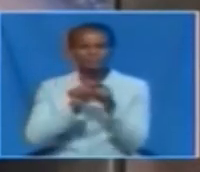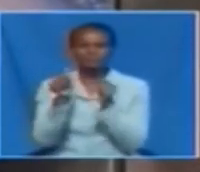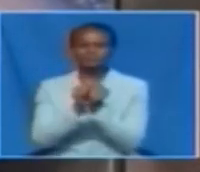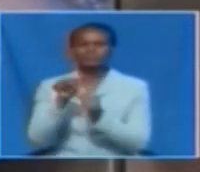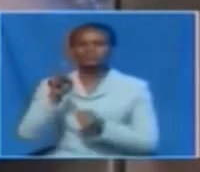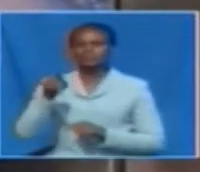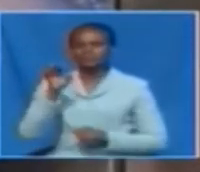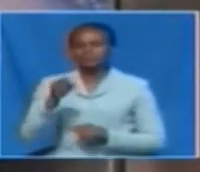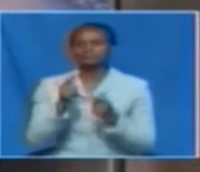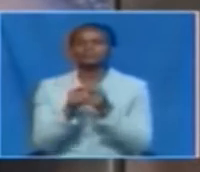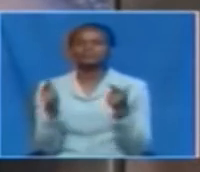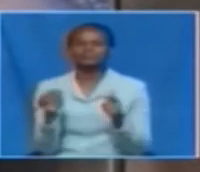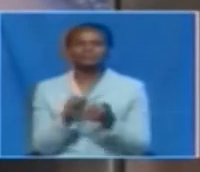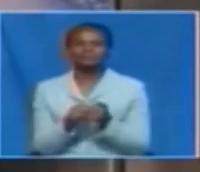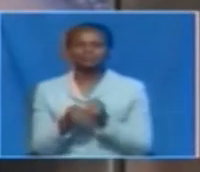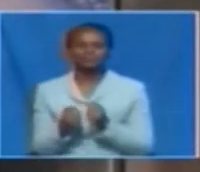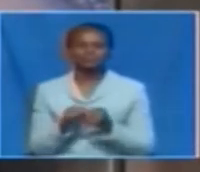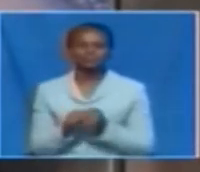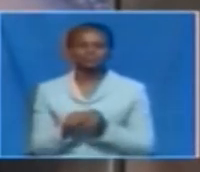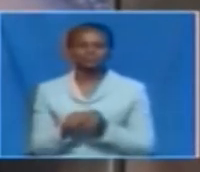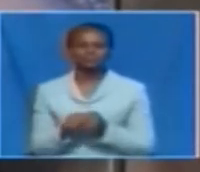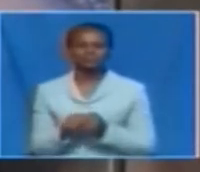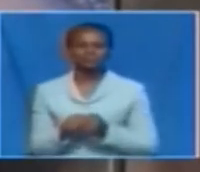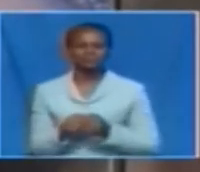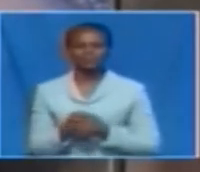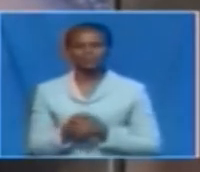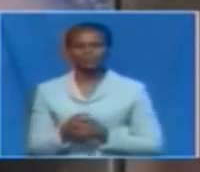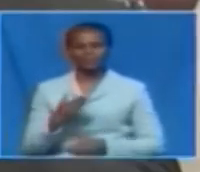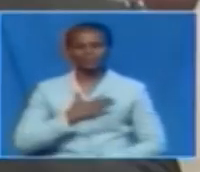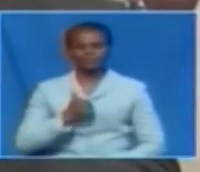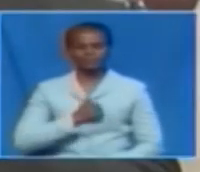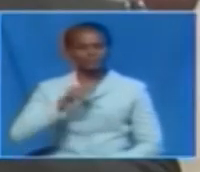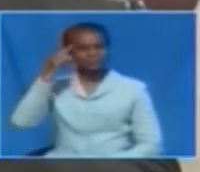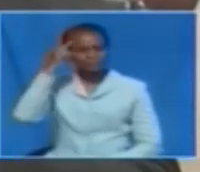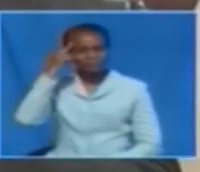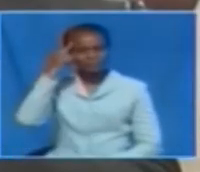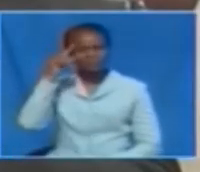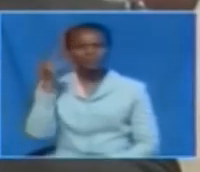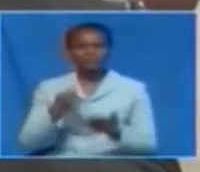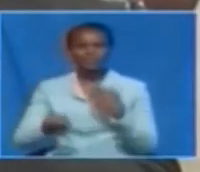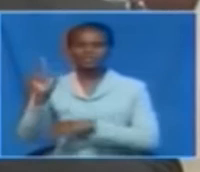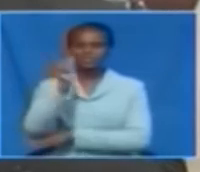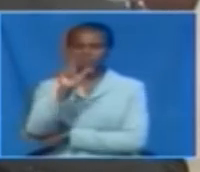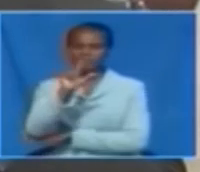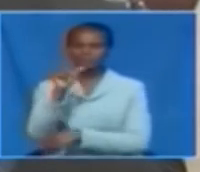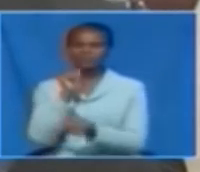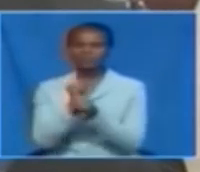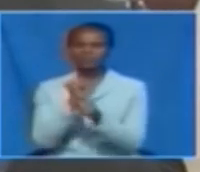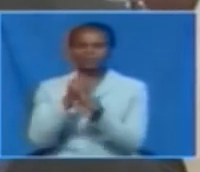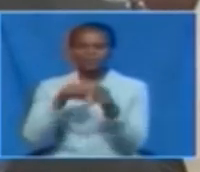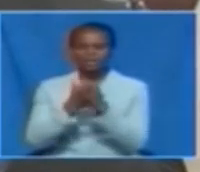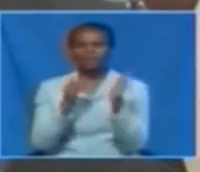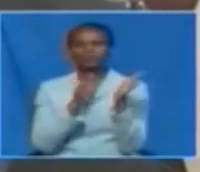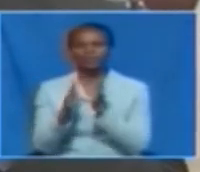issue. I think contradicting statements. No. I think that those who understand how MMD works and how strategically